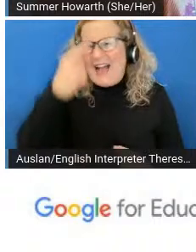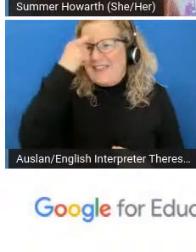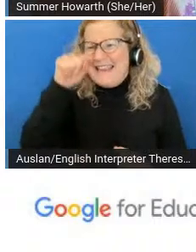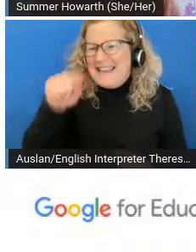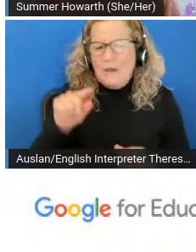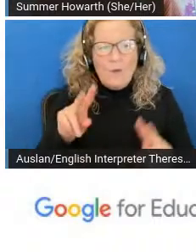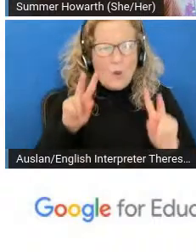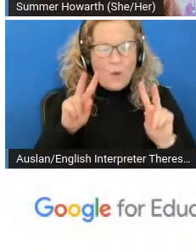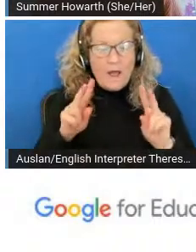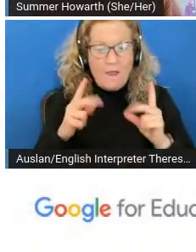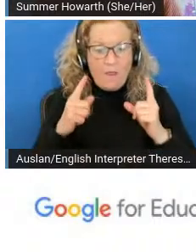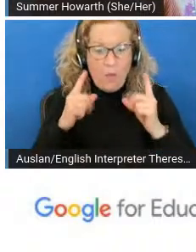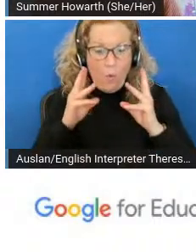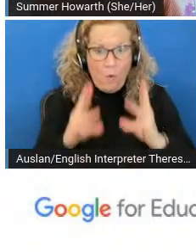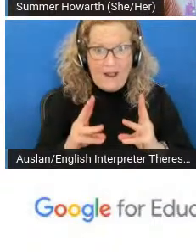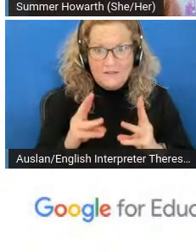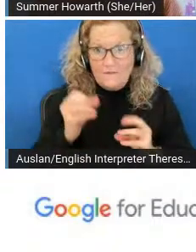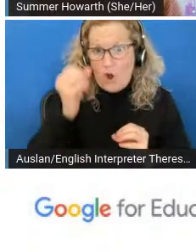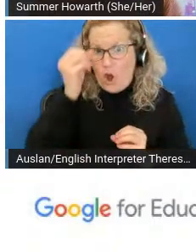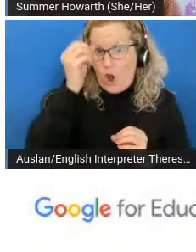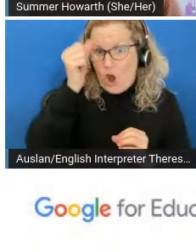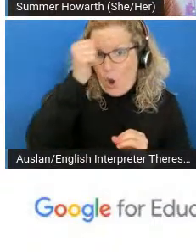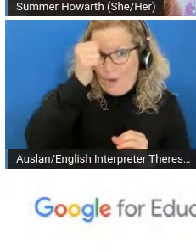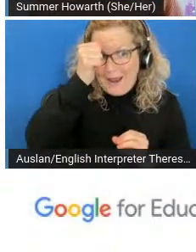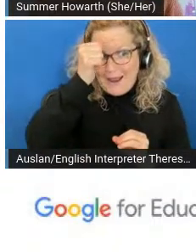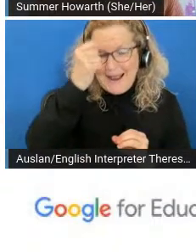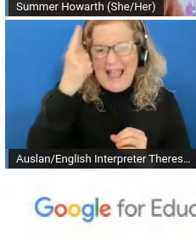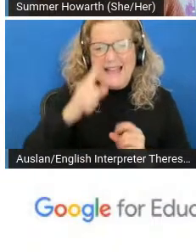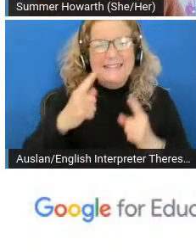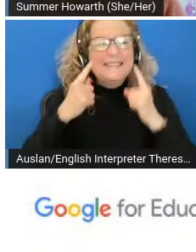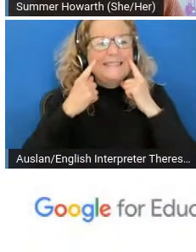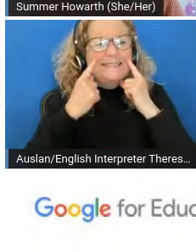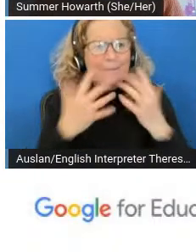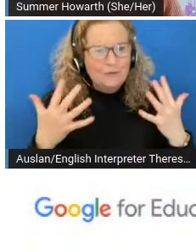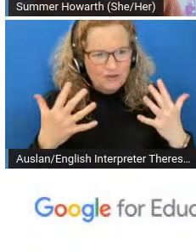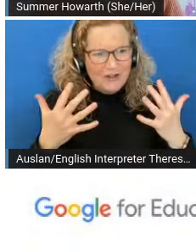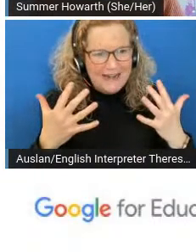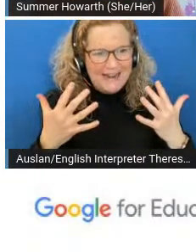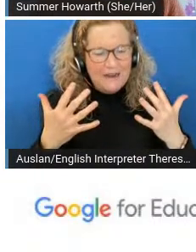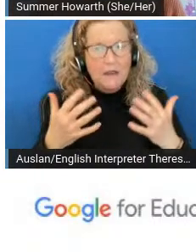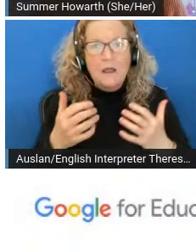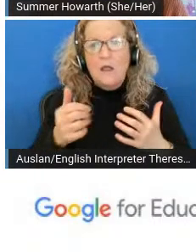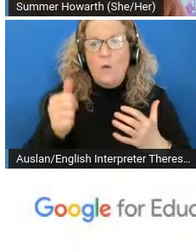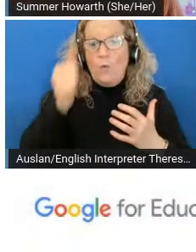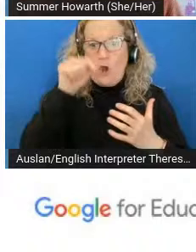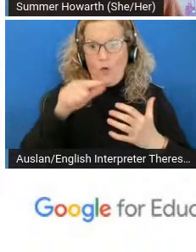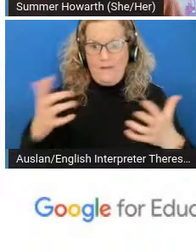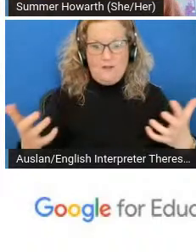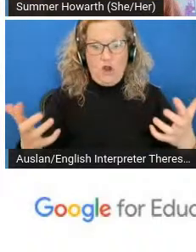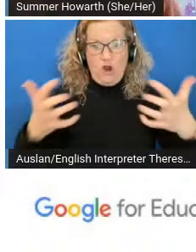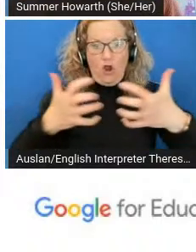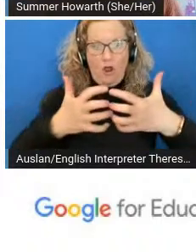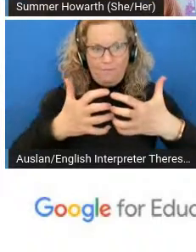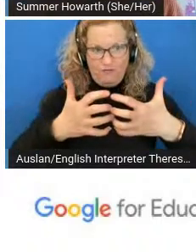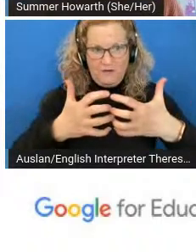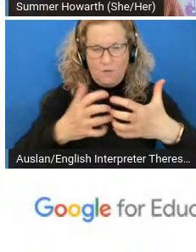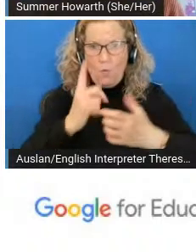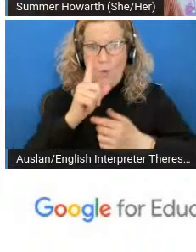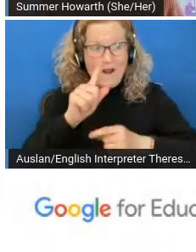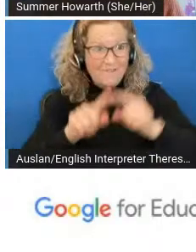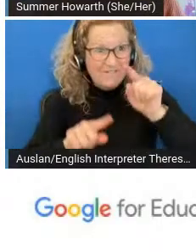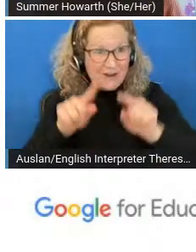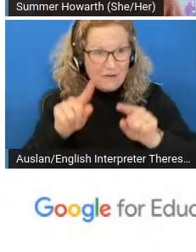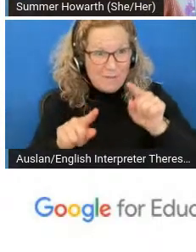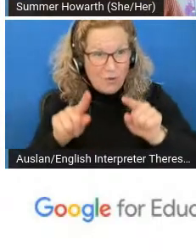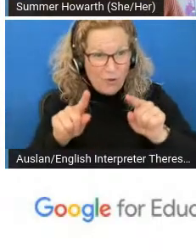as well. And I think what we really know as part of the hybrid as well, that one of the variables that we